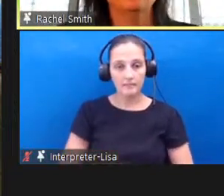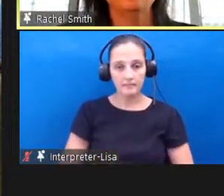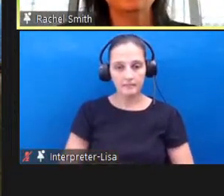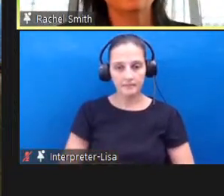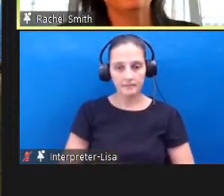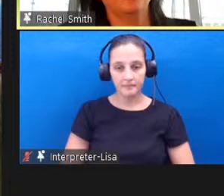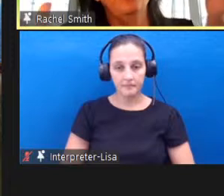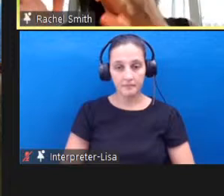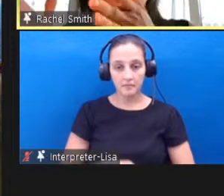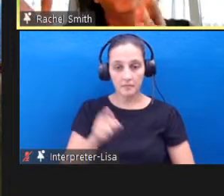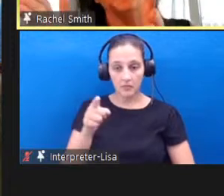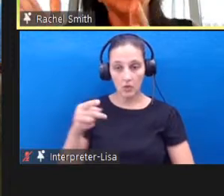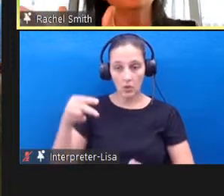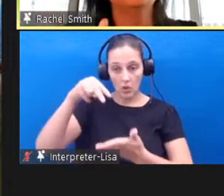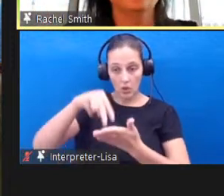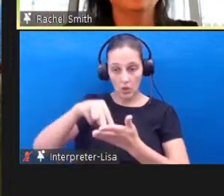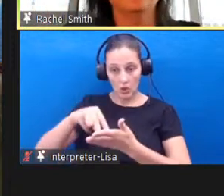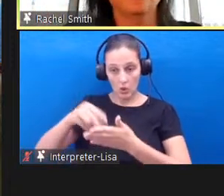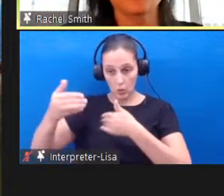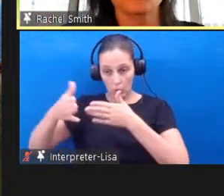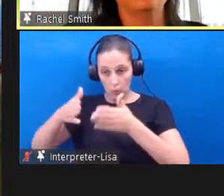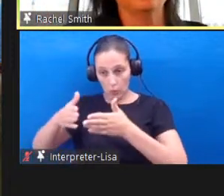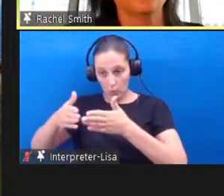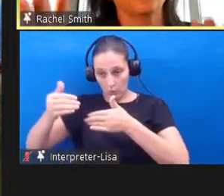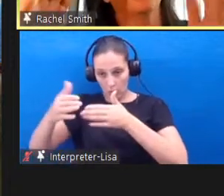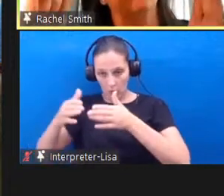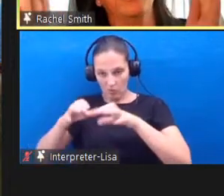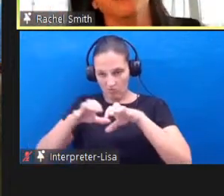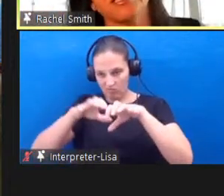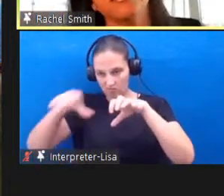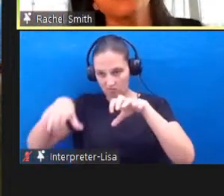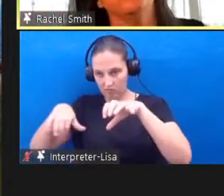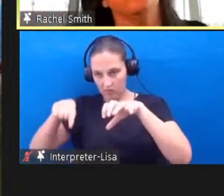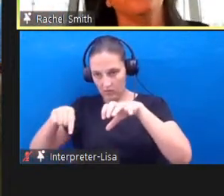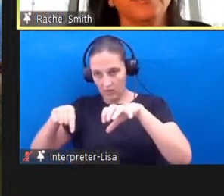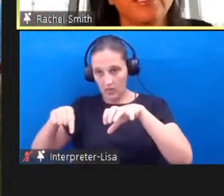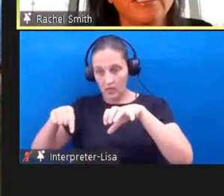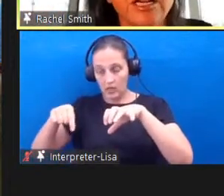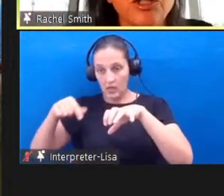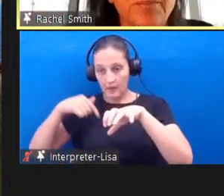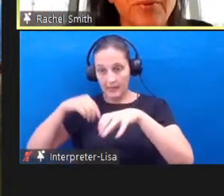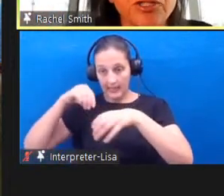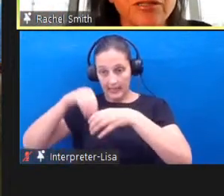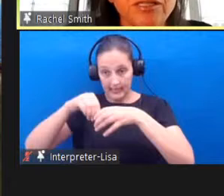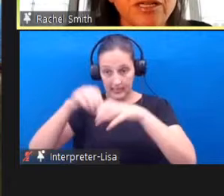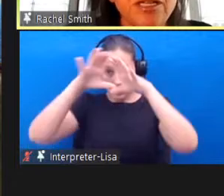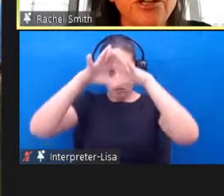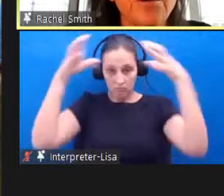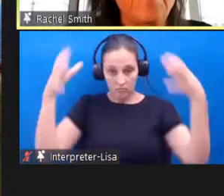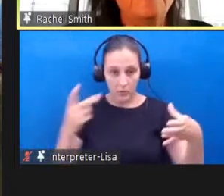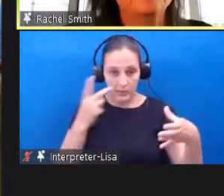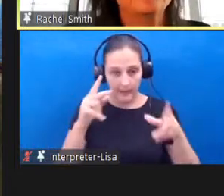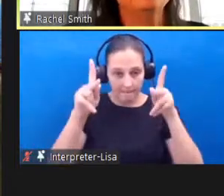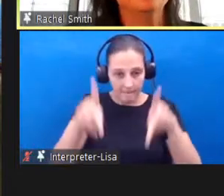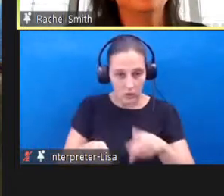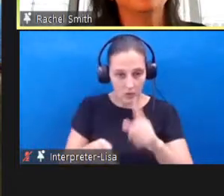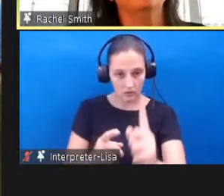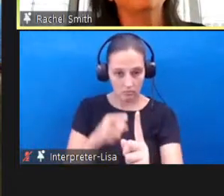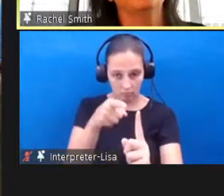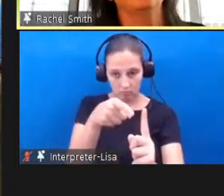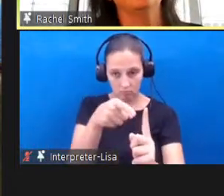summit, you'll observe in a room just adjacent to this one. So you can be inside the dome. There's actually a person standing here